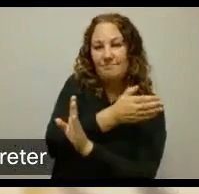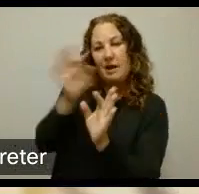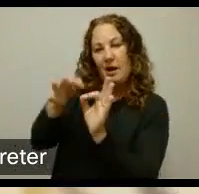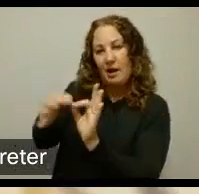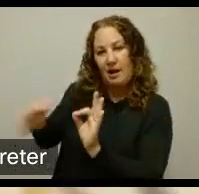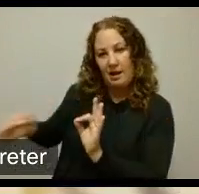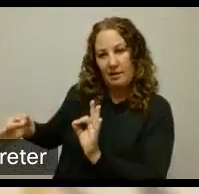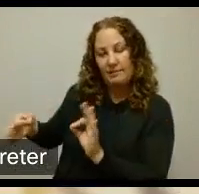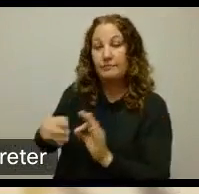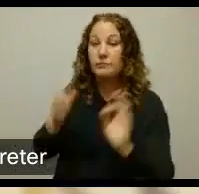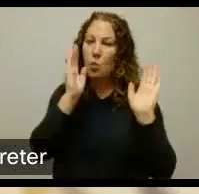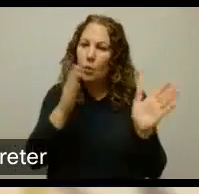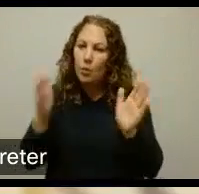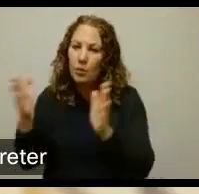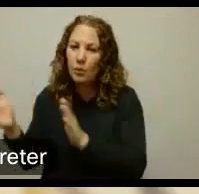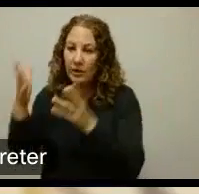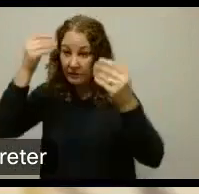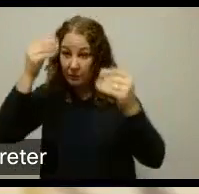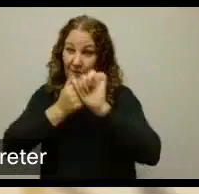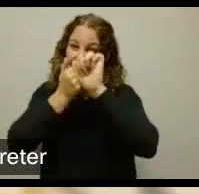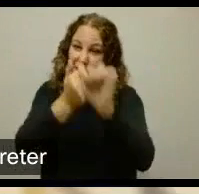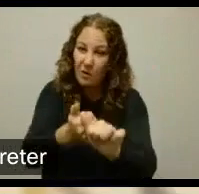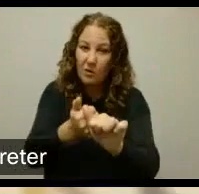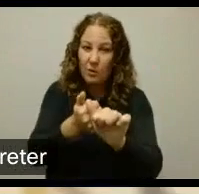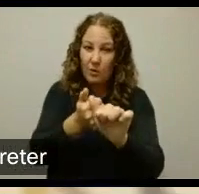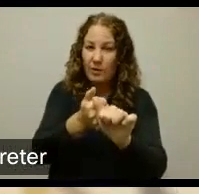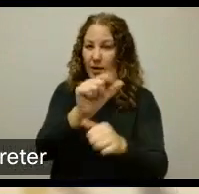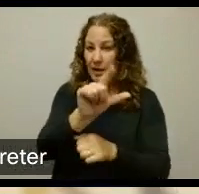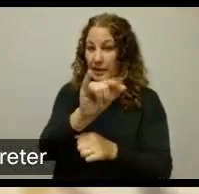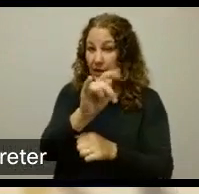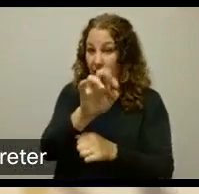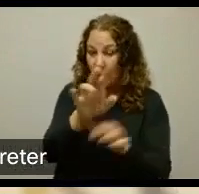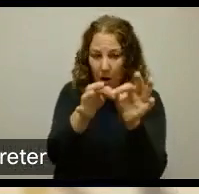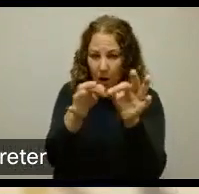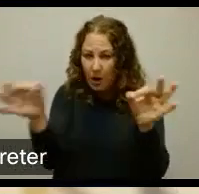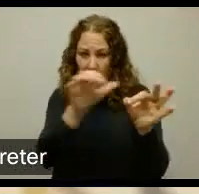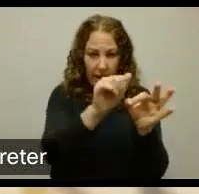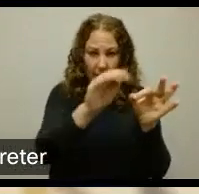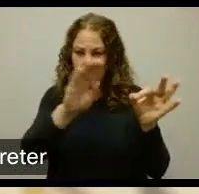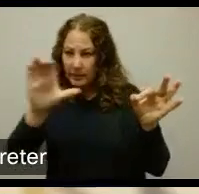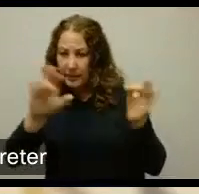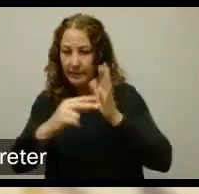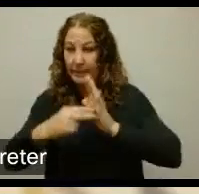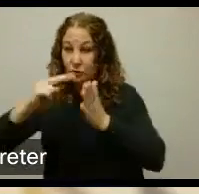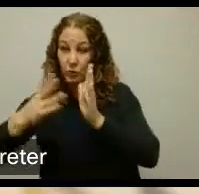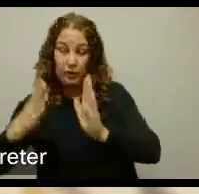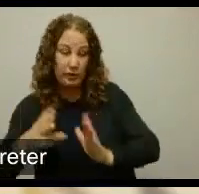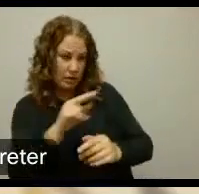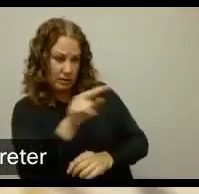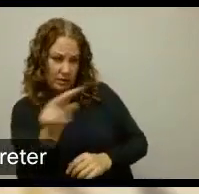So organizing the information in this way helps ensure that our reader understands our main